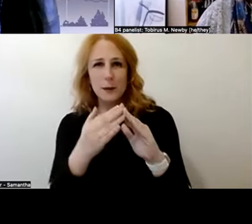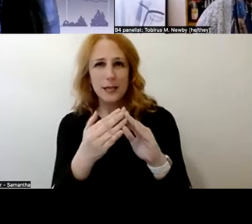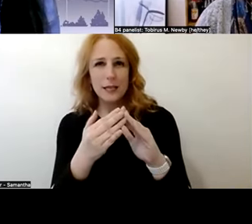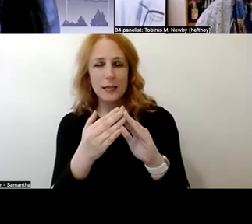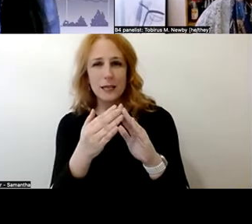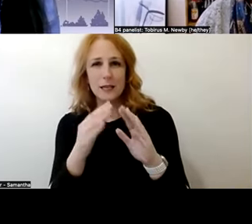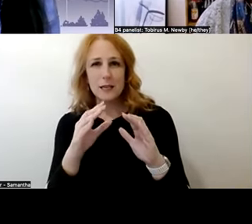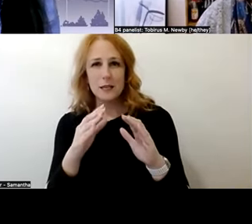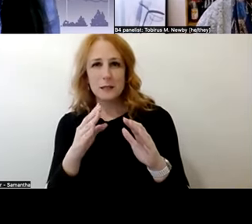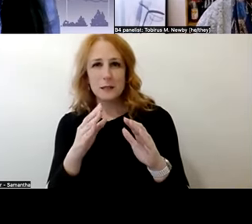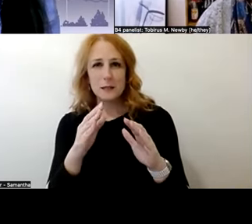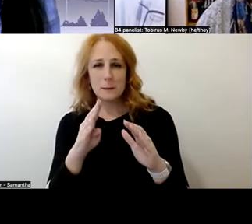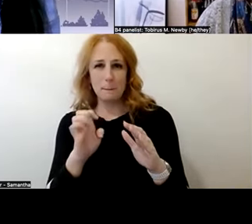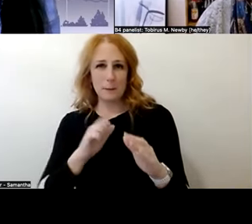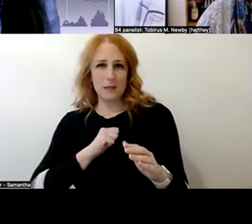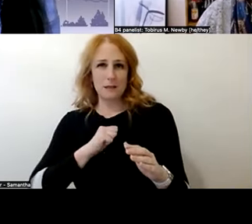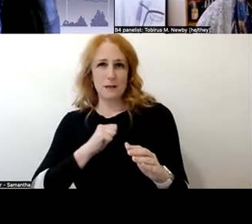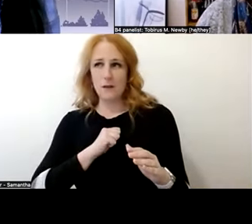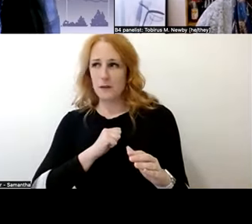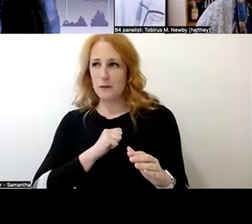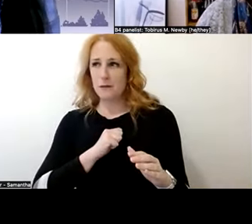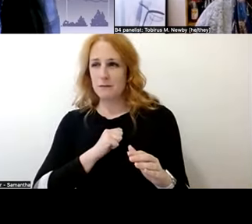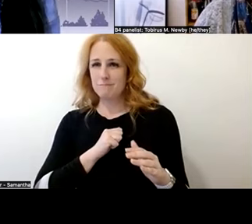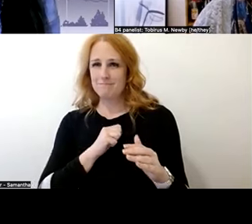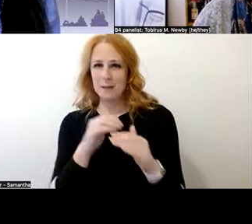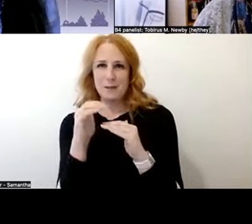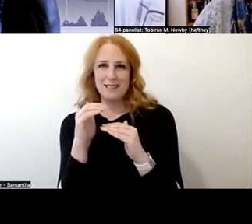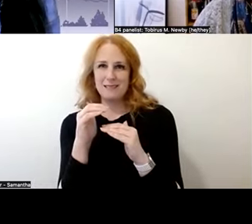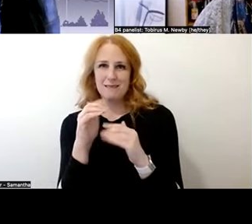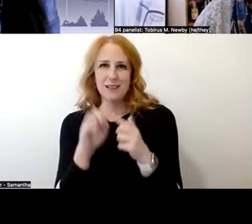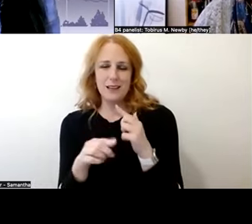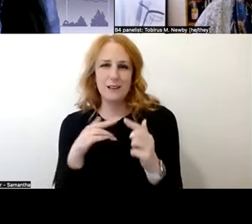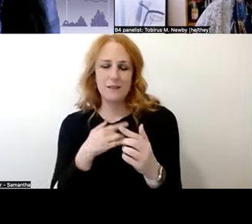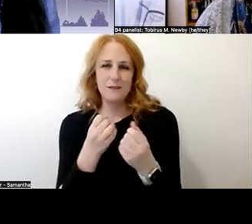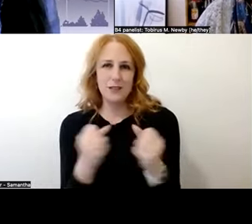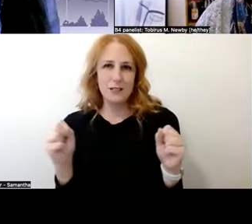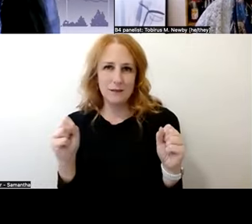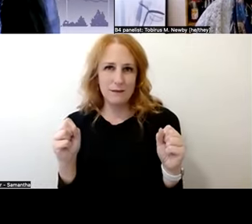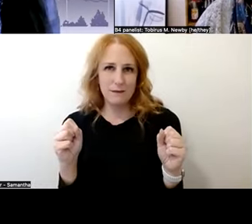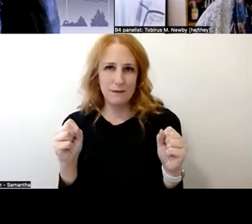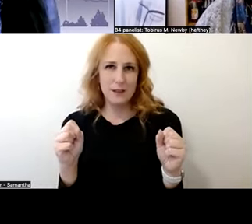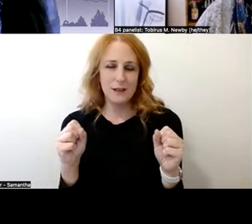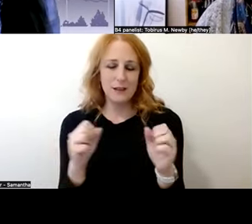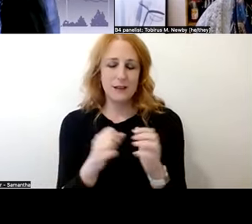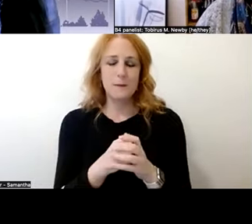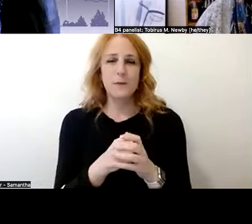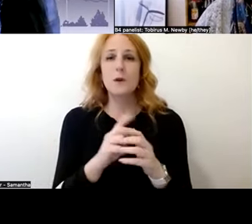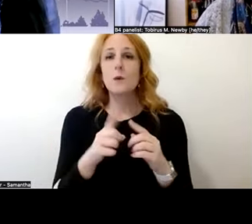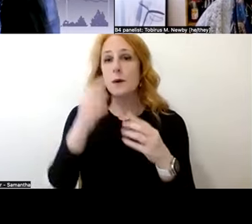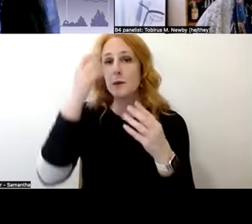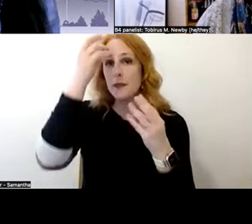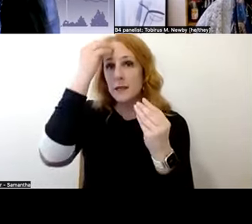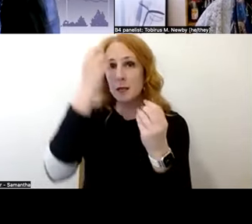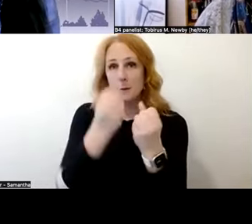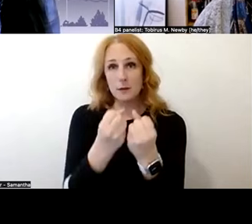best self is limited or is sutured. And so I think it is so important when we're thinking about safety on this